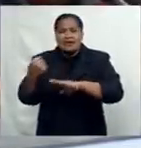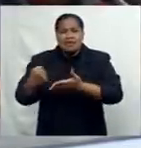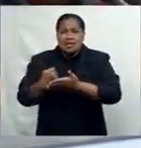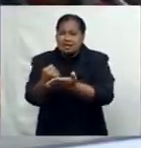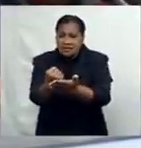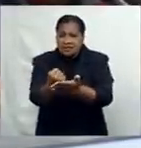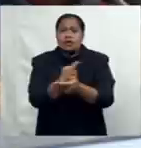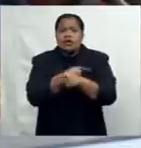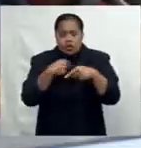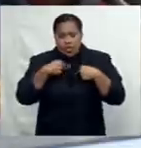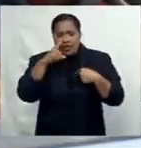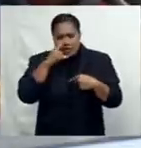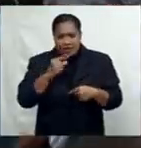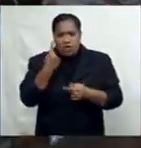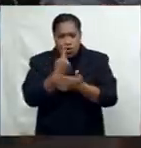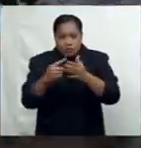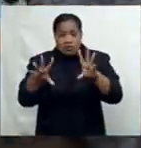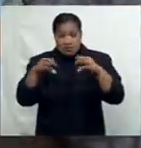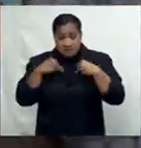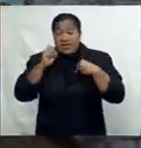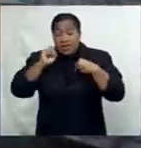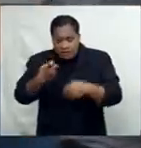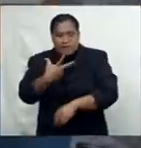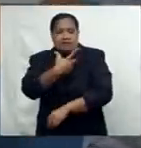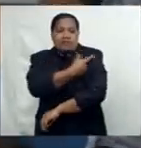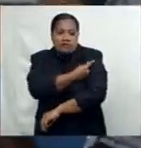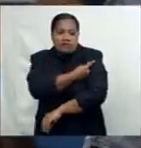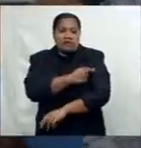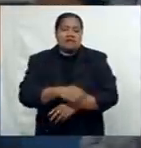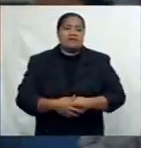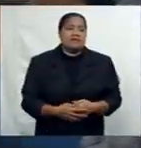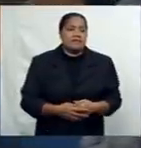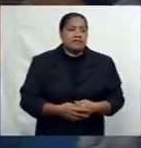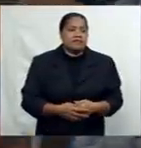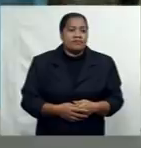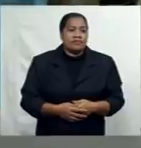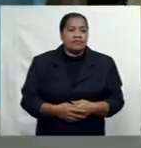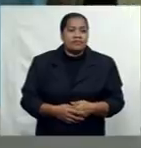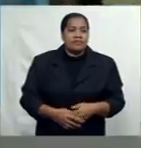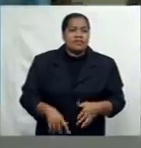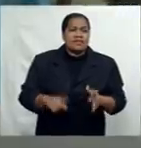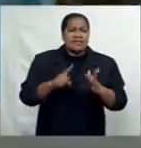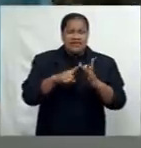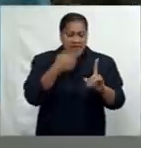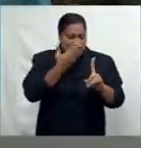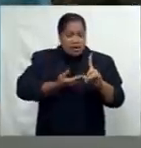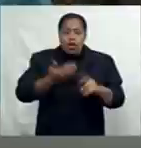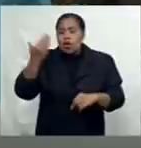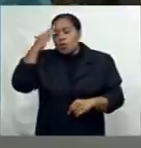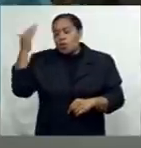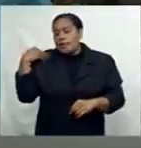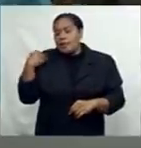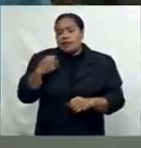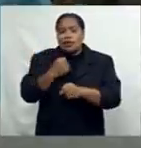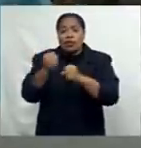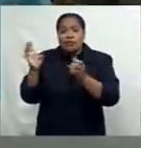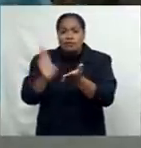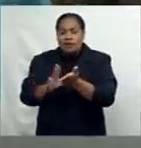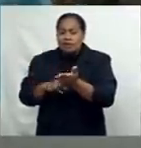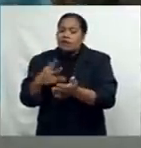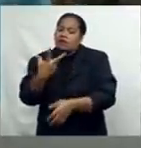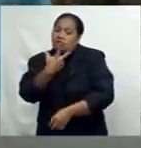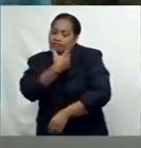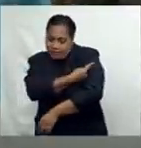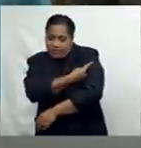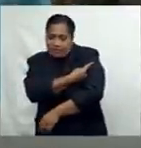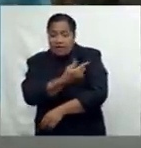only qualify if we get vaccinated. Iwamere Kudo kept reminding her grandmother to take the vaccine before she said yes to the